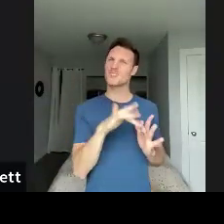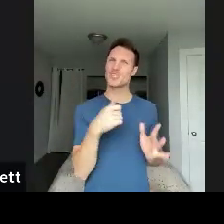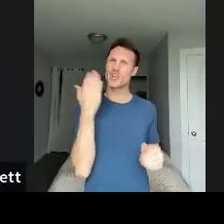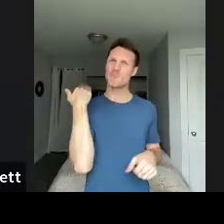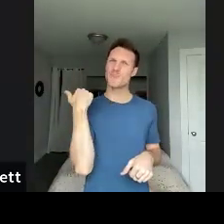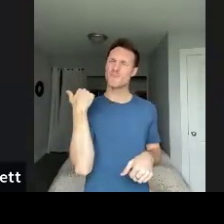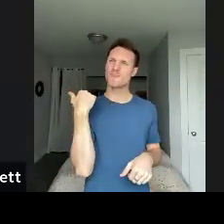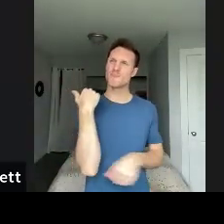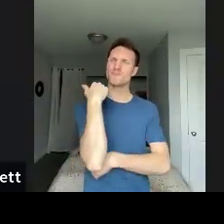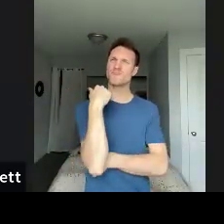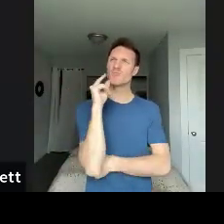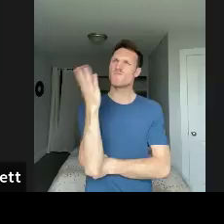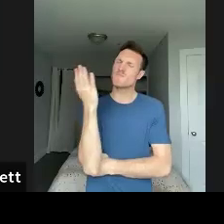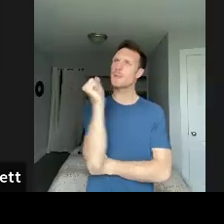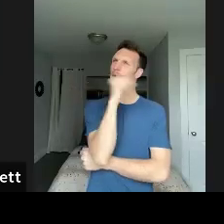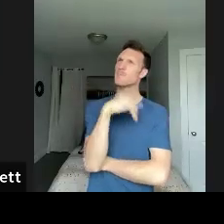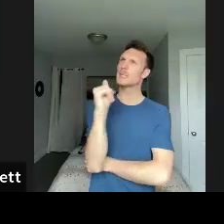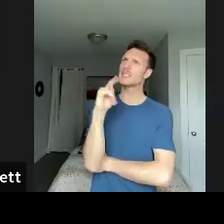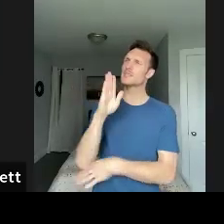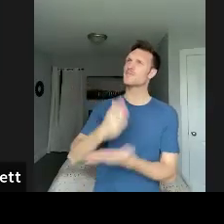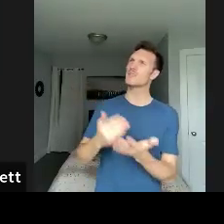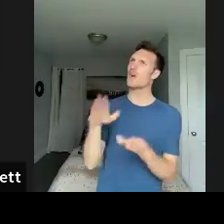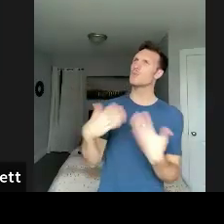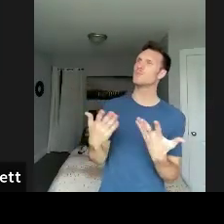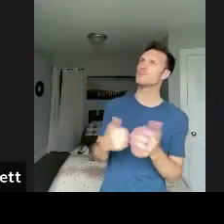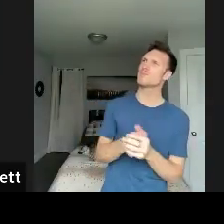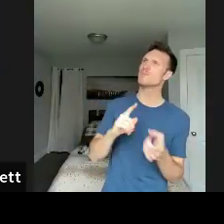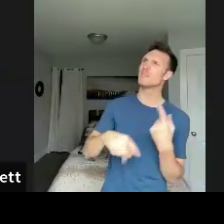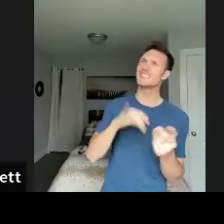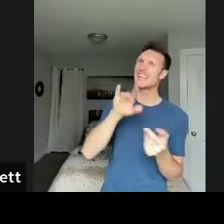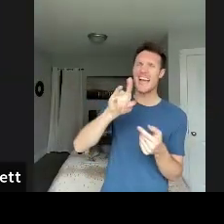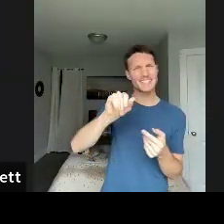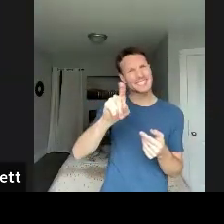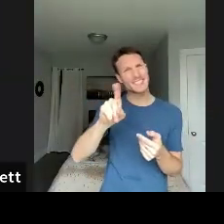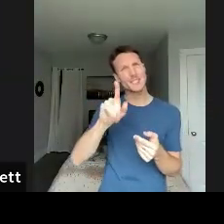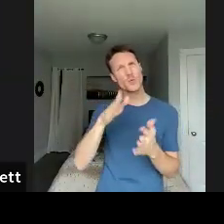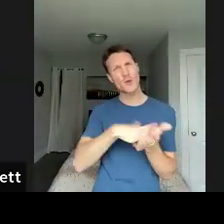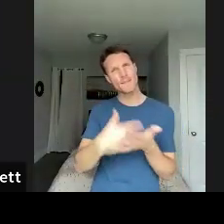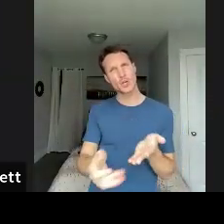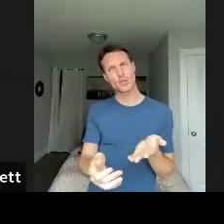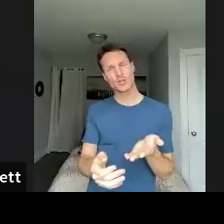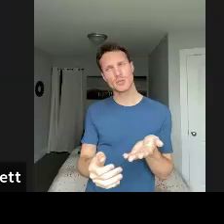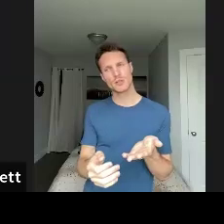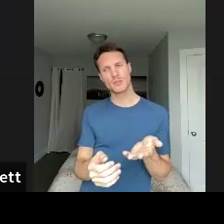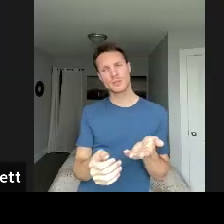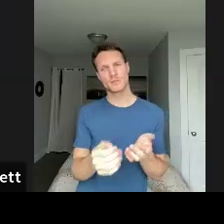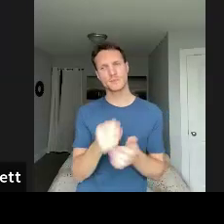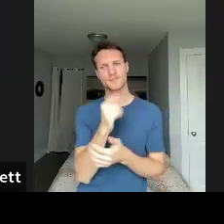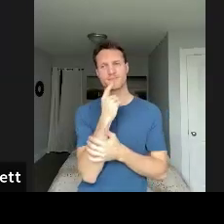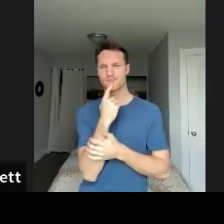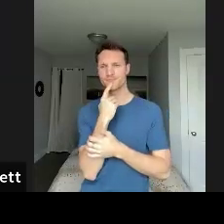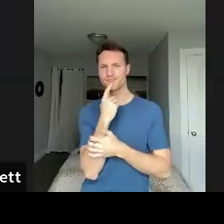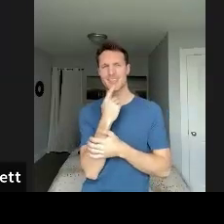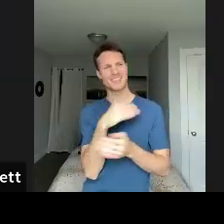and I missed it somehow, but the IDD waiver is, the end